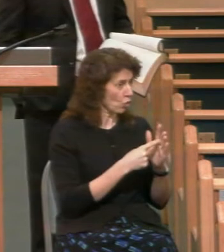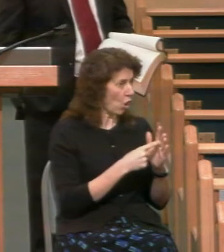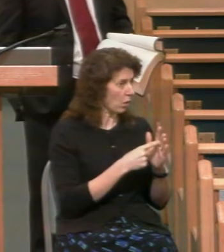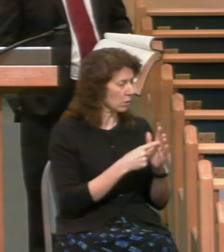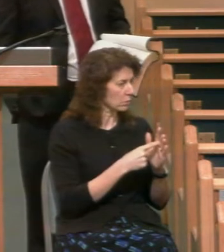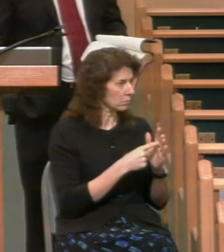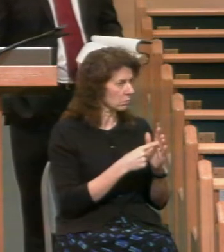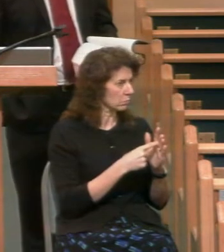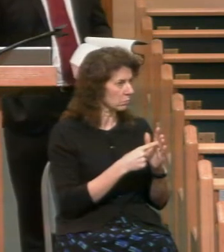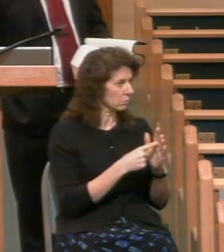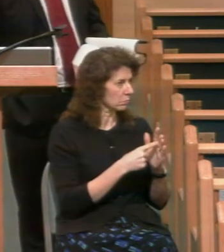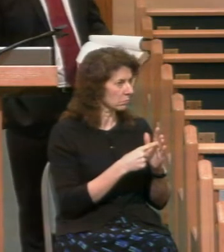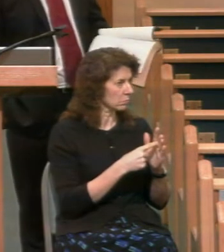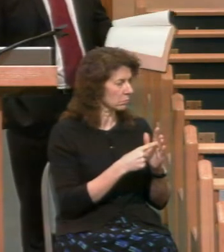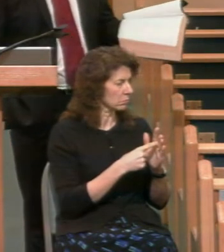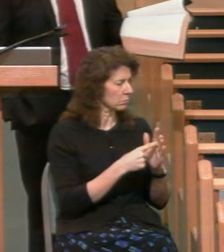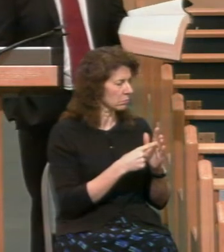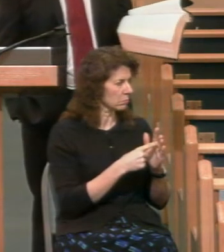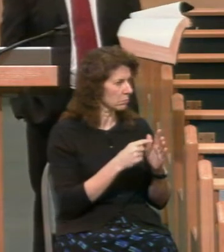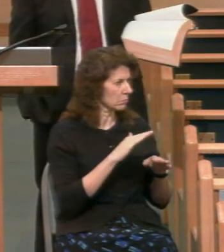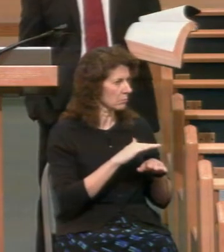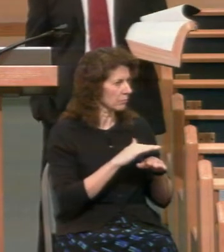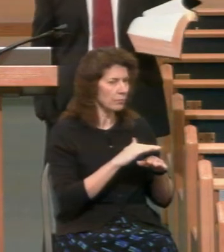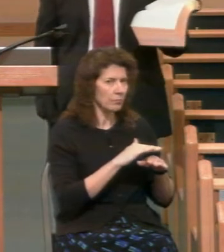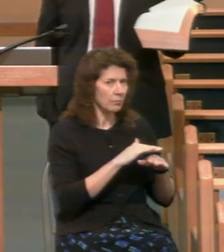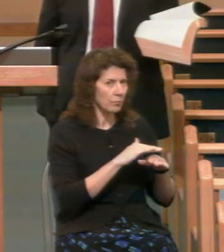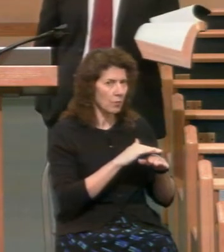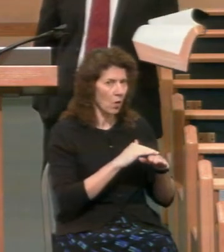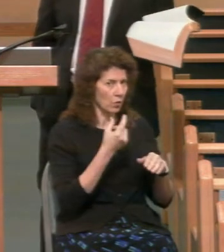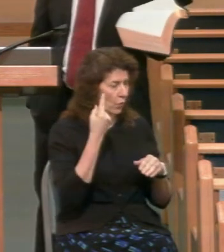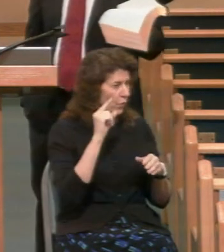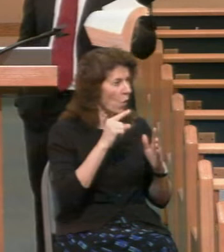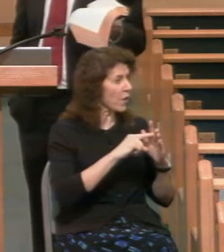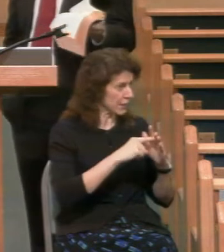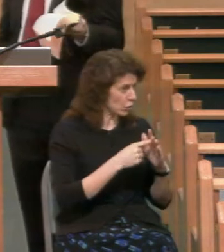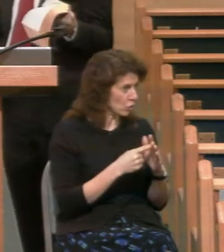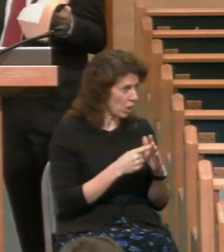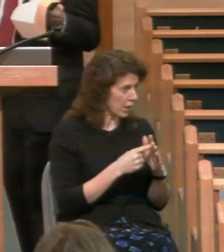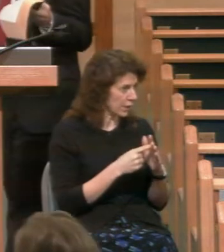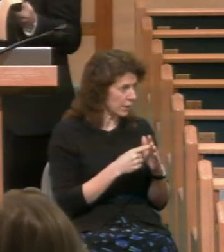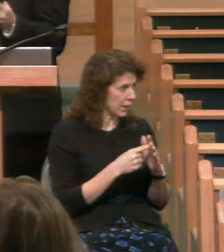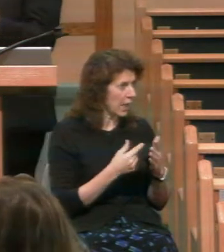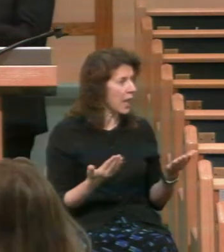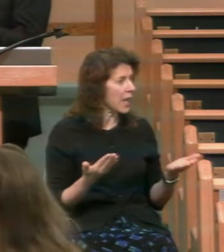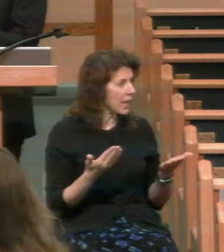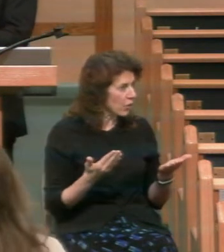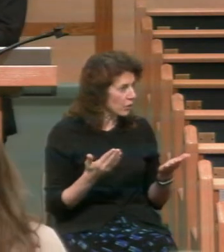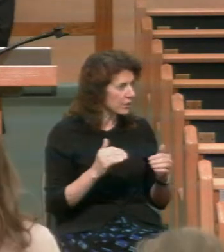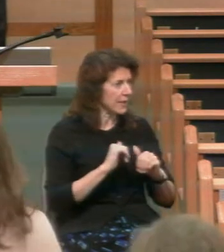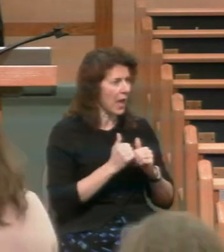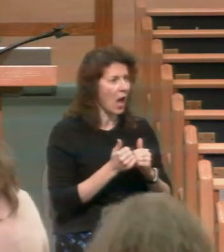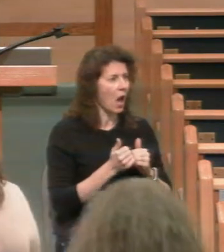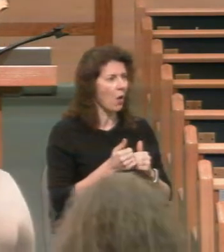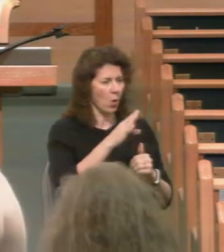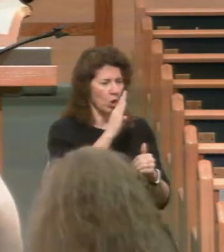He's calling them out of Egypt, out of slavery, and giving them their origin story, right? And here's where God has worked with you. Here's how God has prepared for this